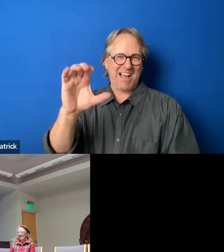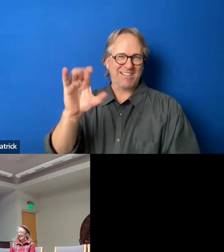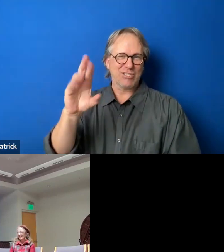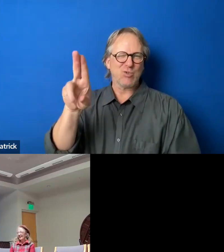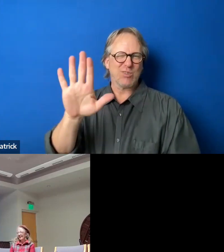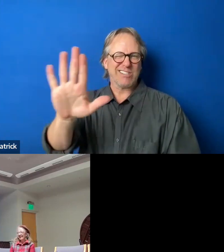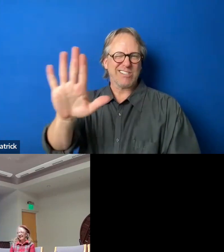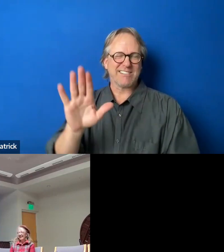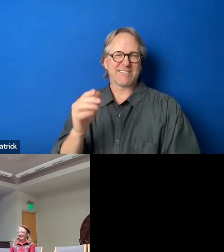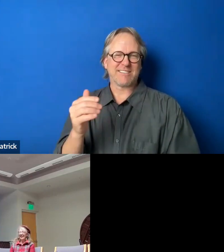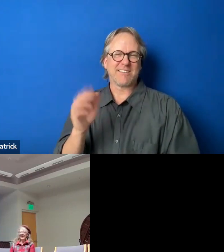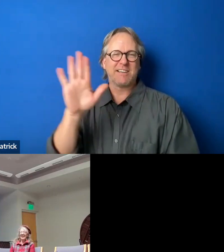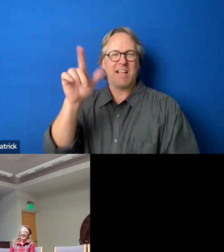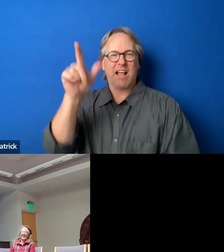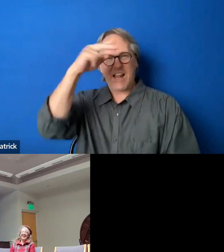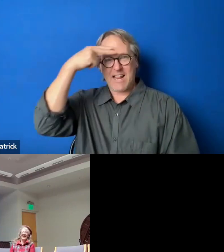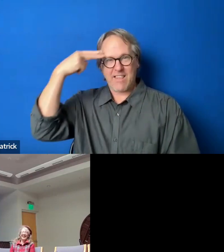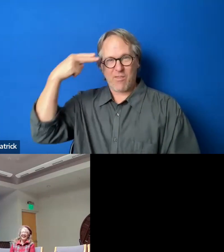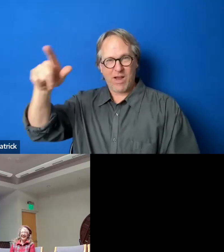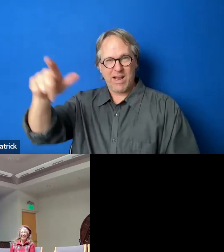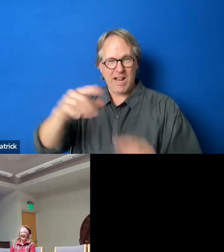Which means thank you in Lithuanian.